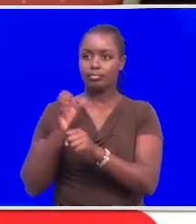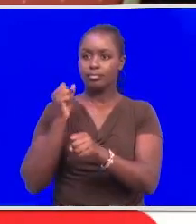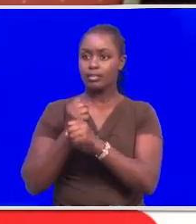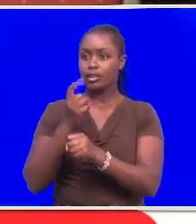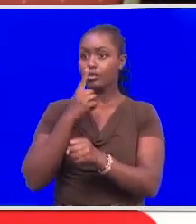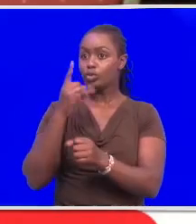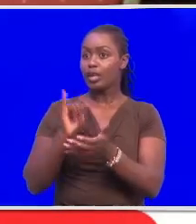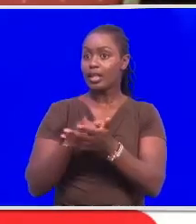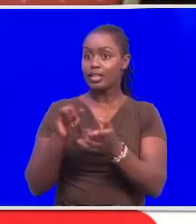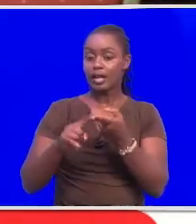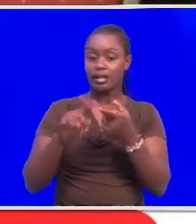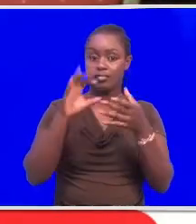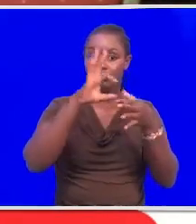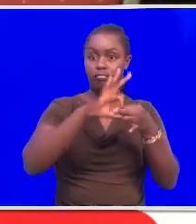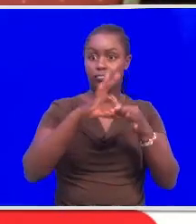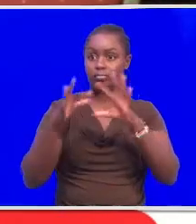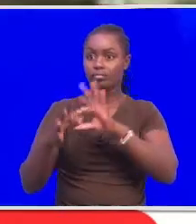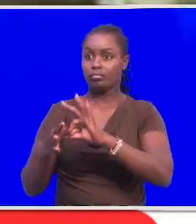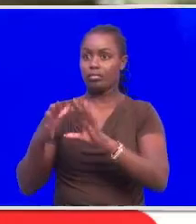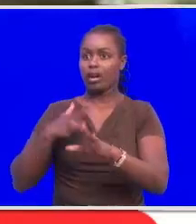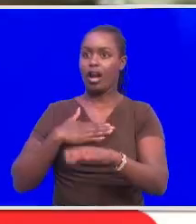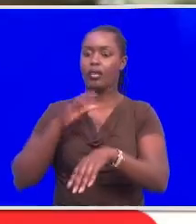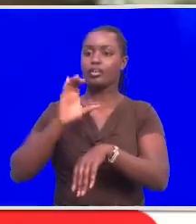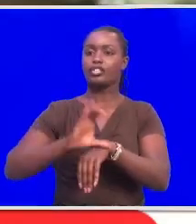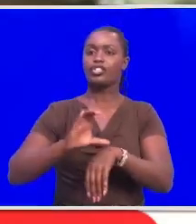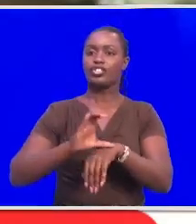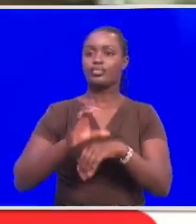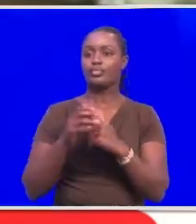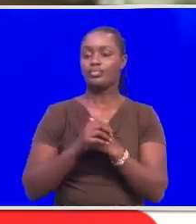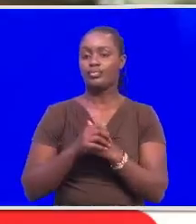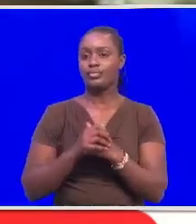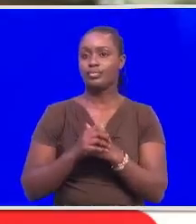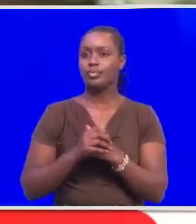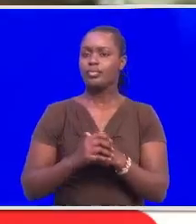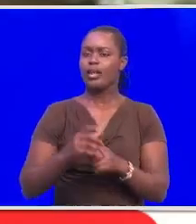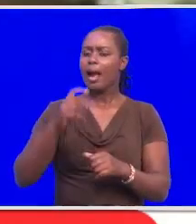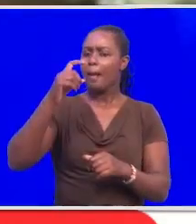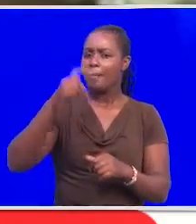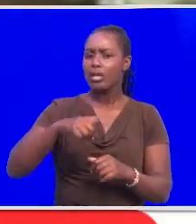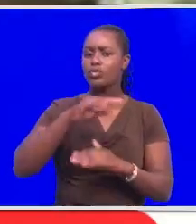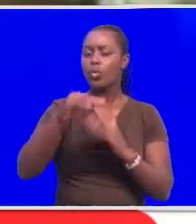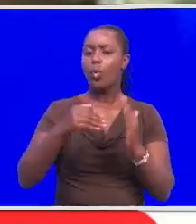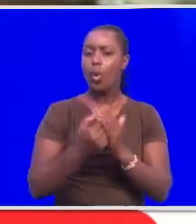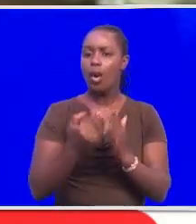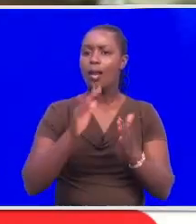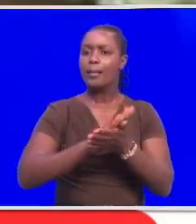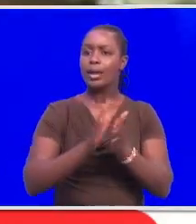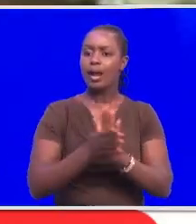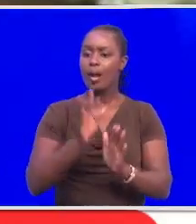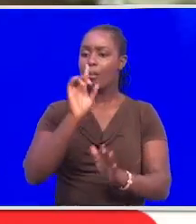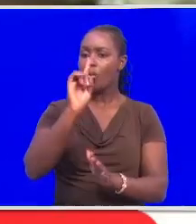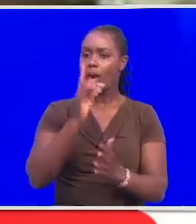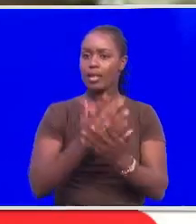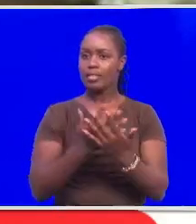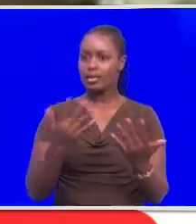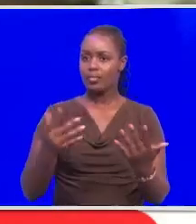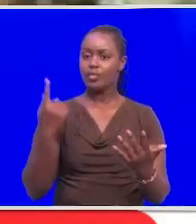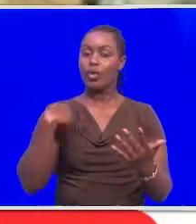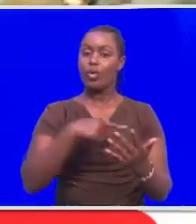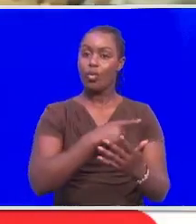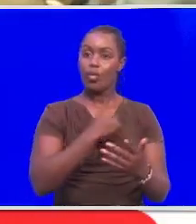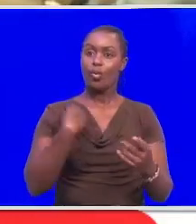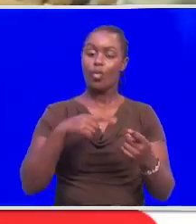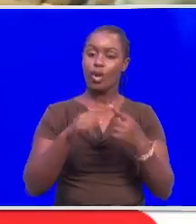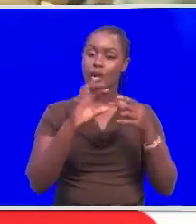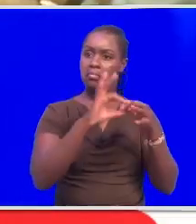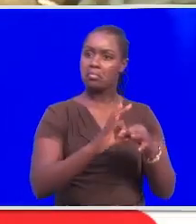kuunganisha kanisa letu. Lazima tuonge lugha moja, tukae tumeungana na